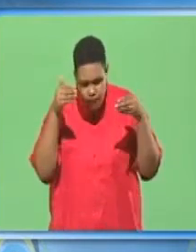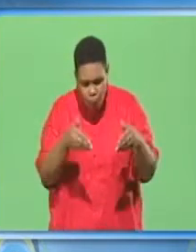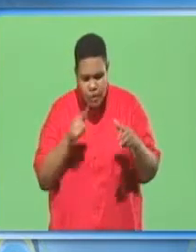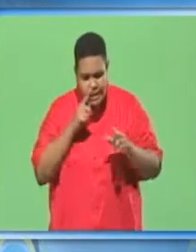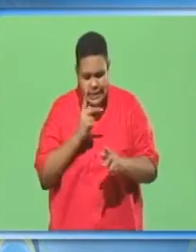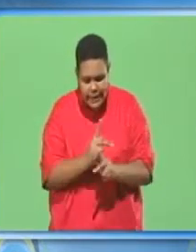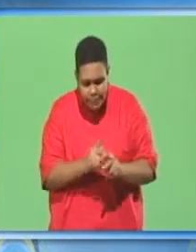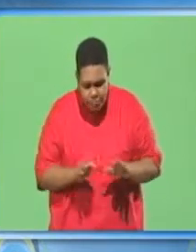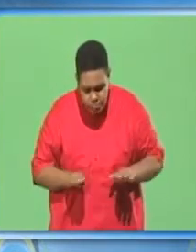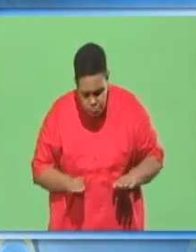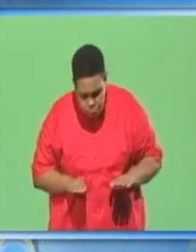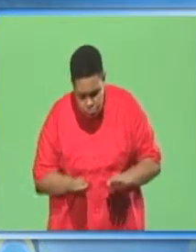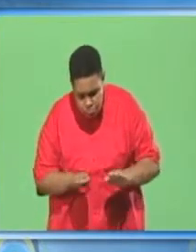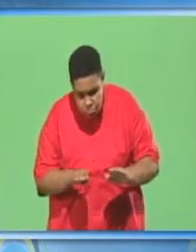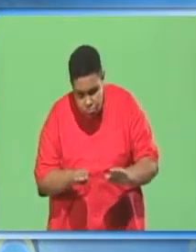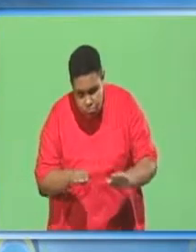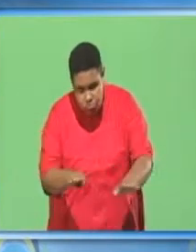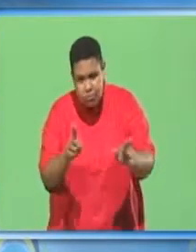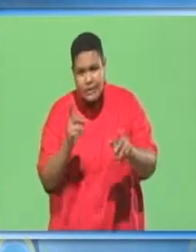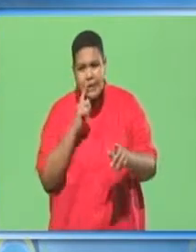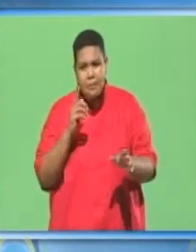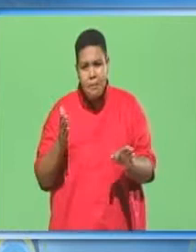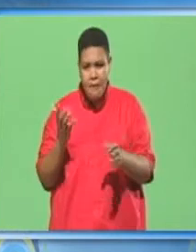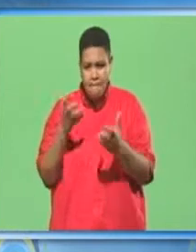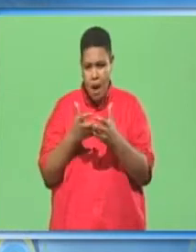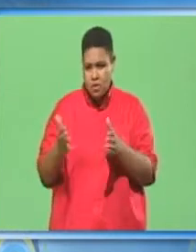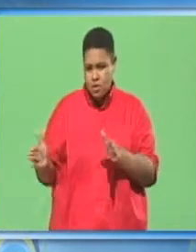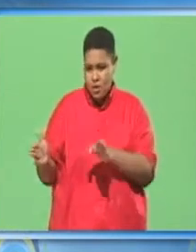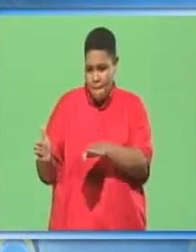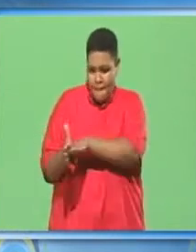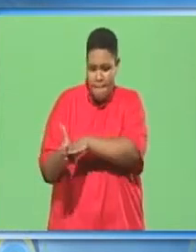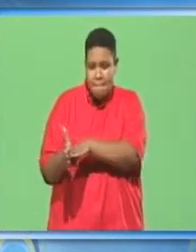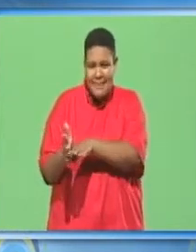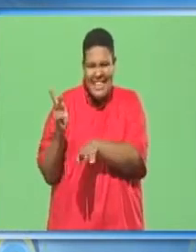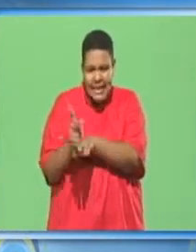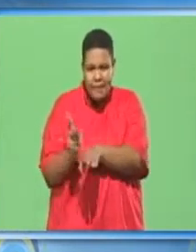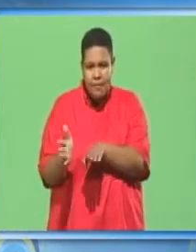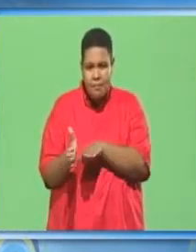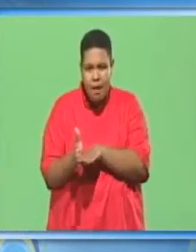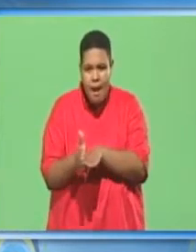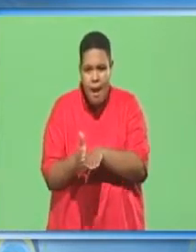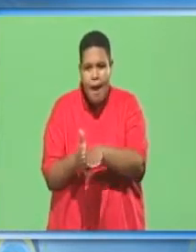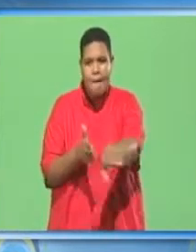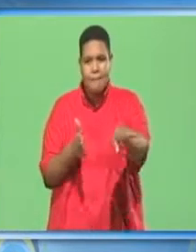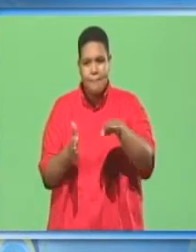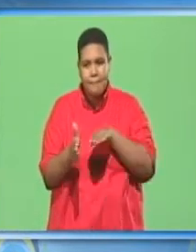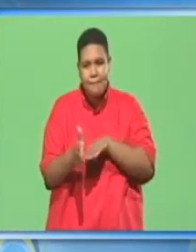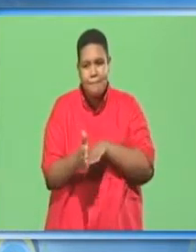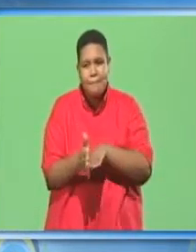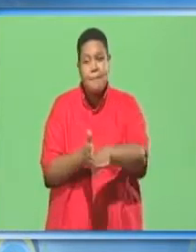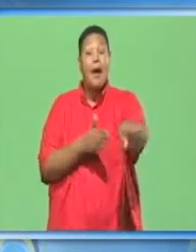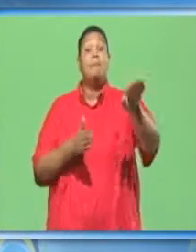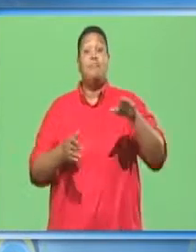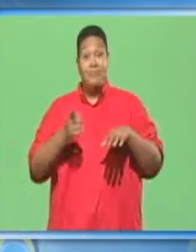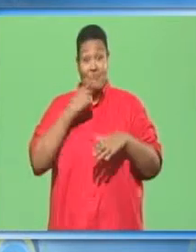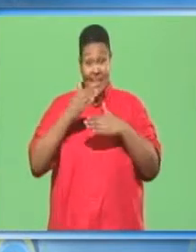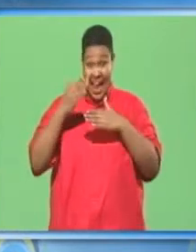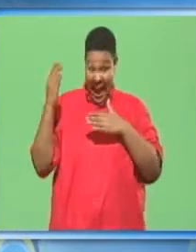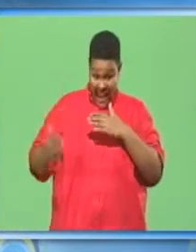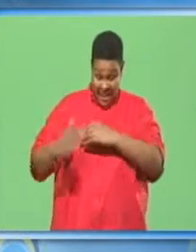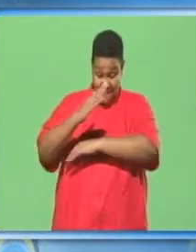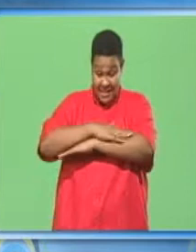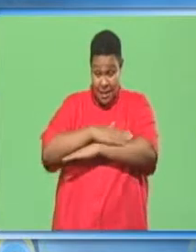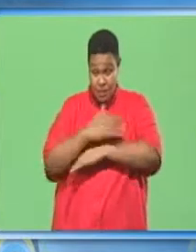board against the fence at all times. As the end of wood approaches the end of table on the table